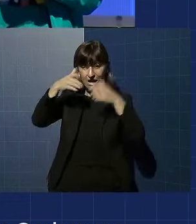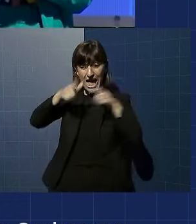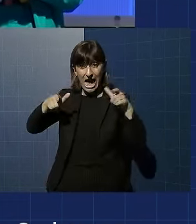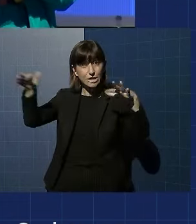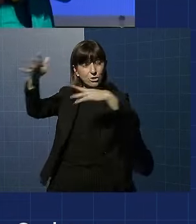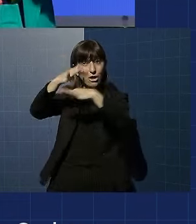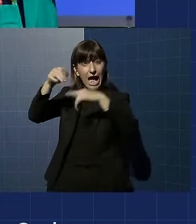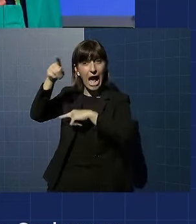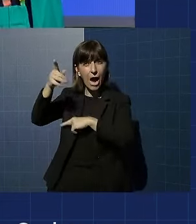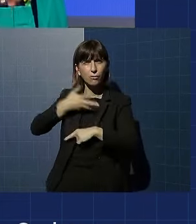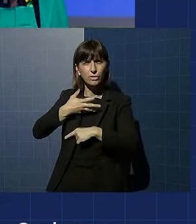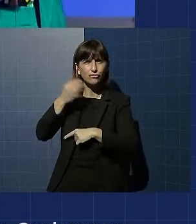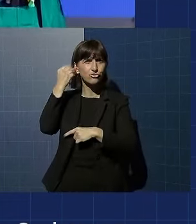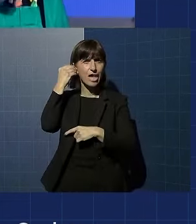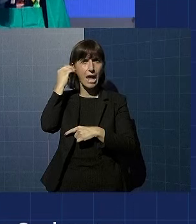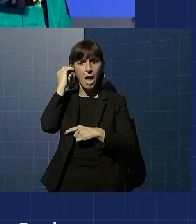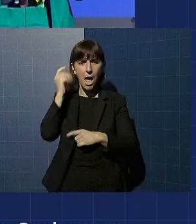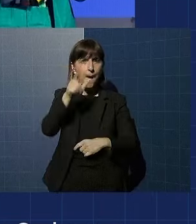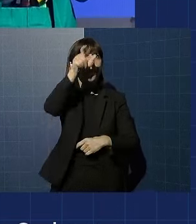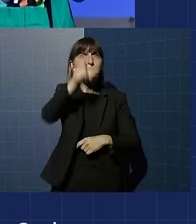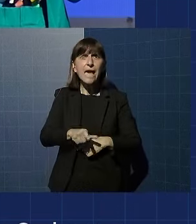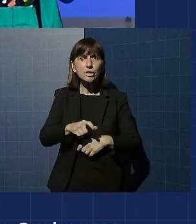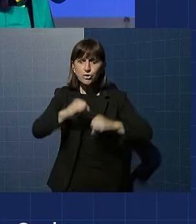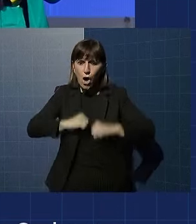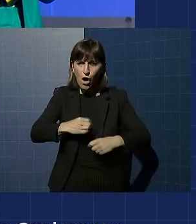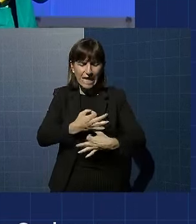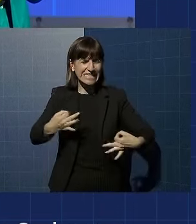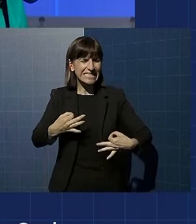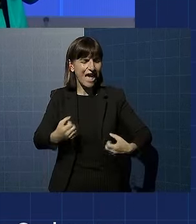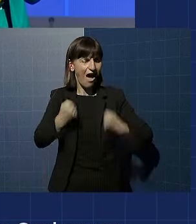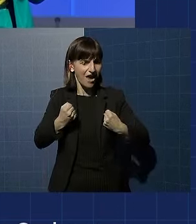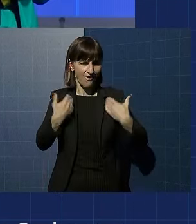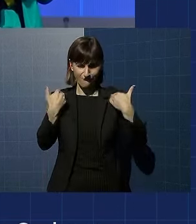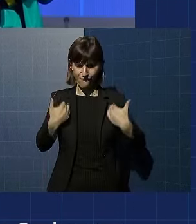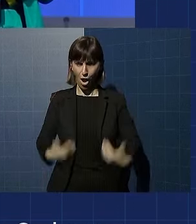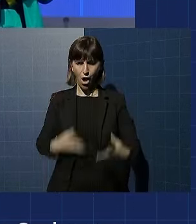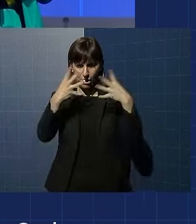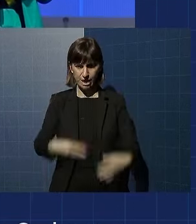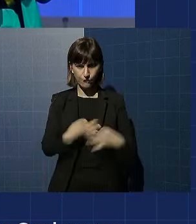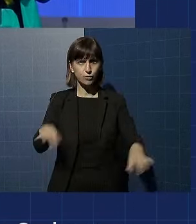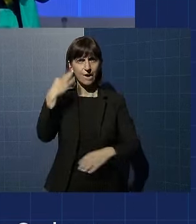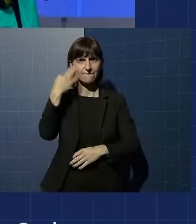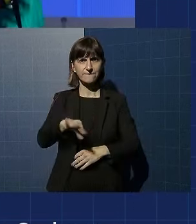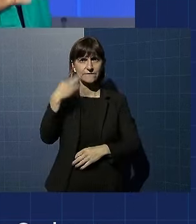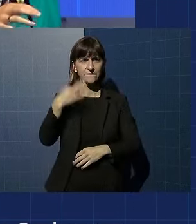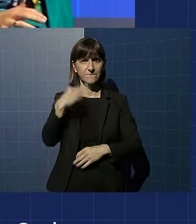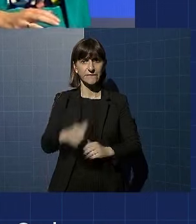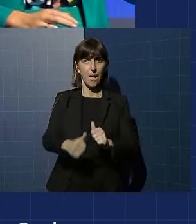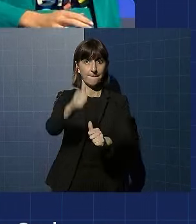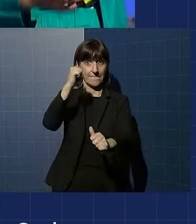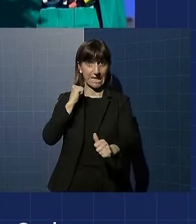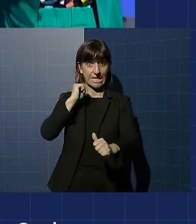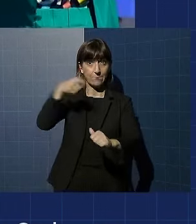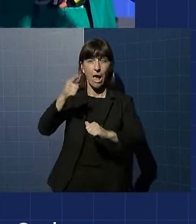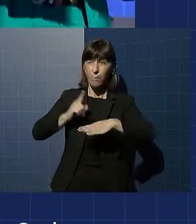in space. Then we put them in a super complex, stressful, challenging, hostile environment. And then we bring